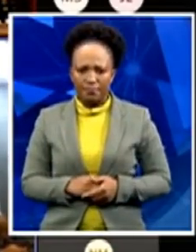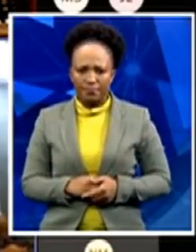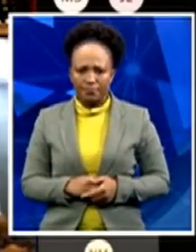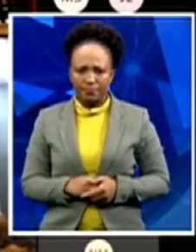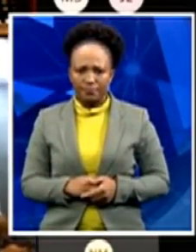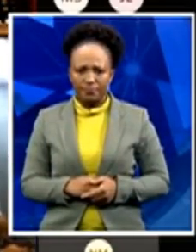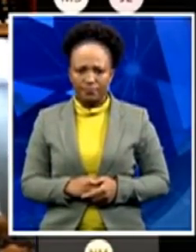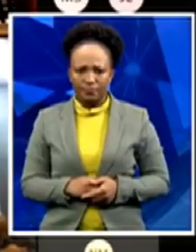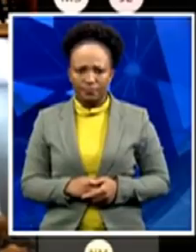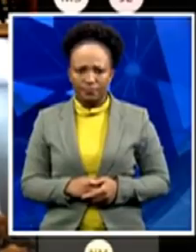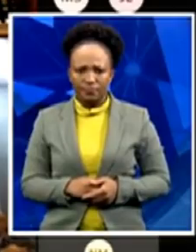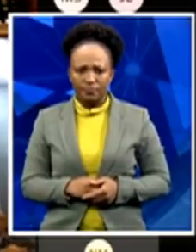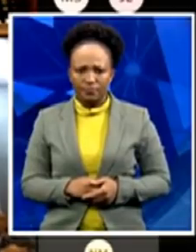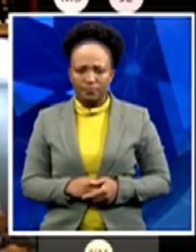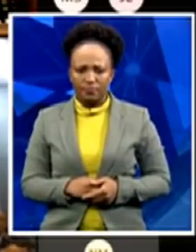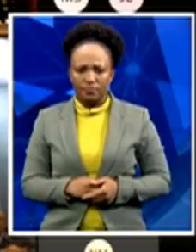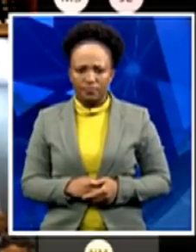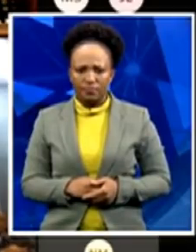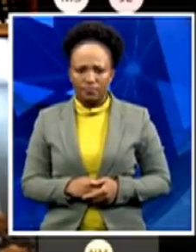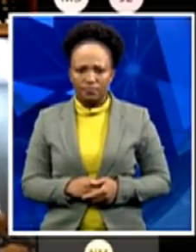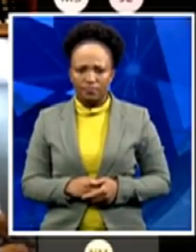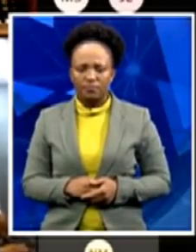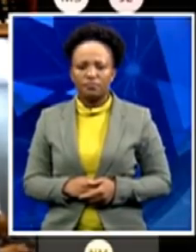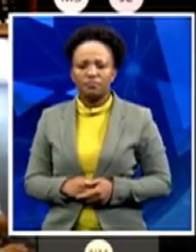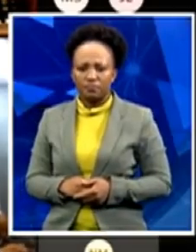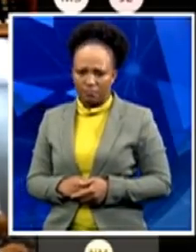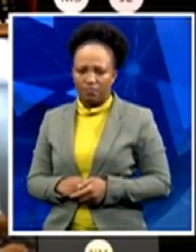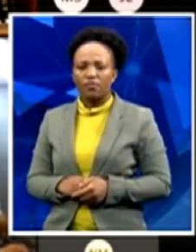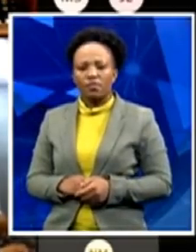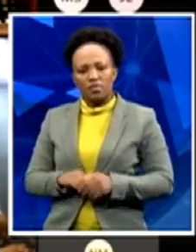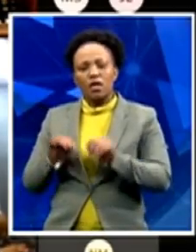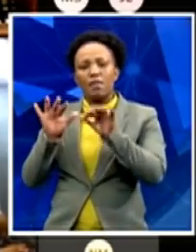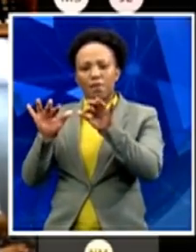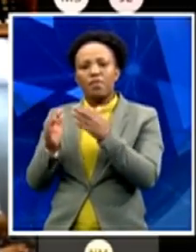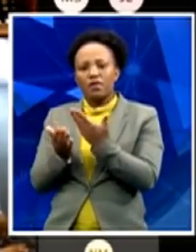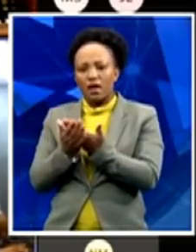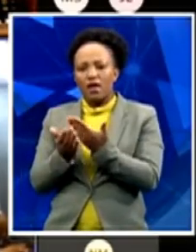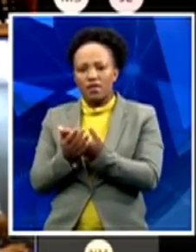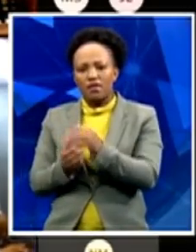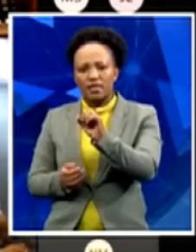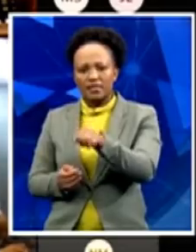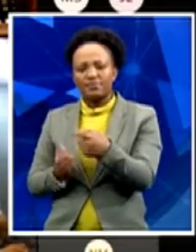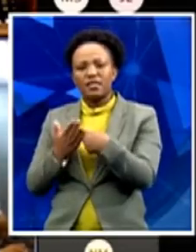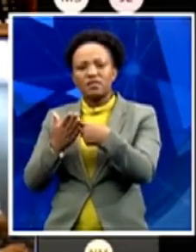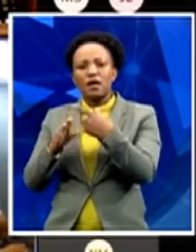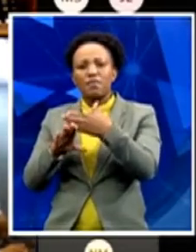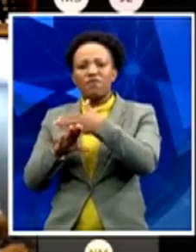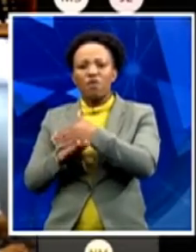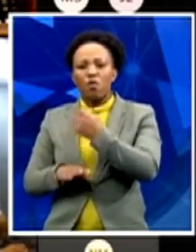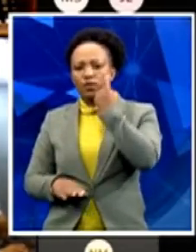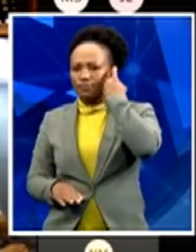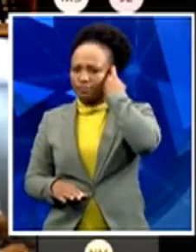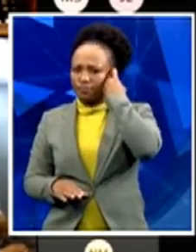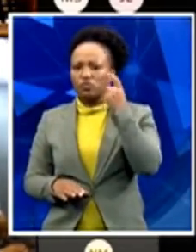Yes, people can actually access, and as I recall, the discussion we had with the secretaries was to open up the court to